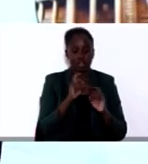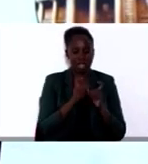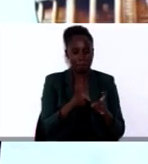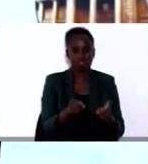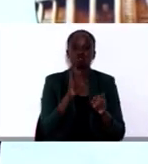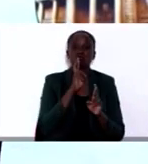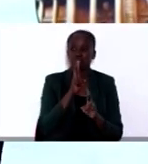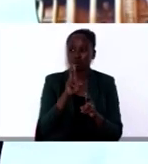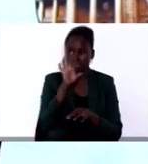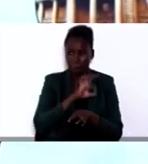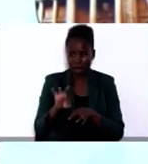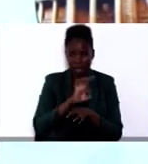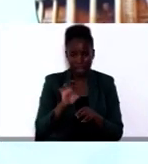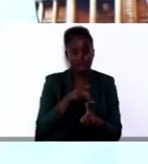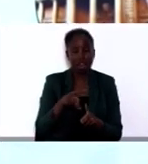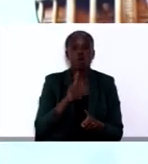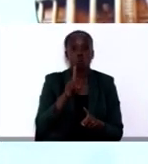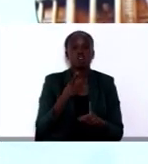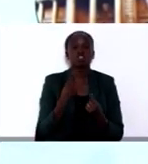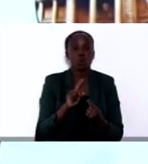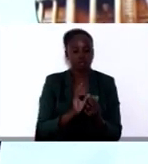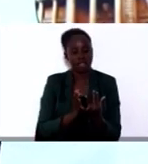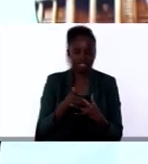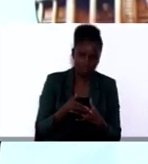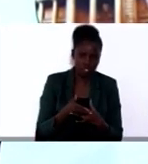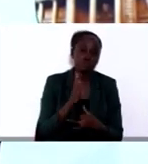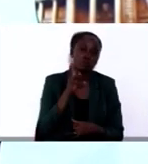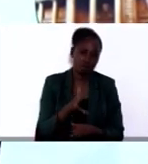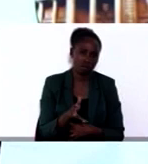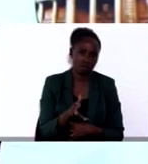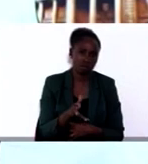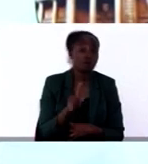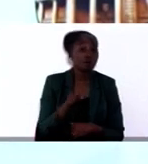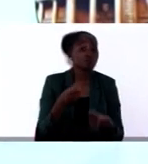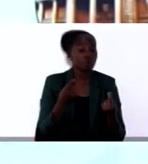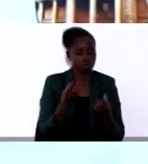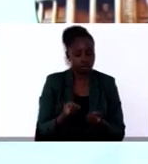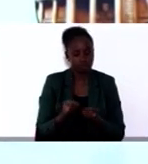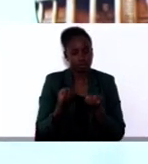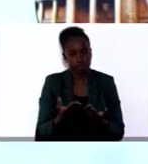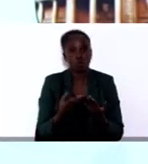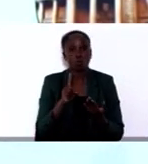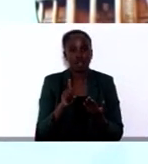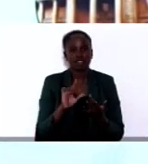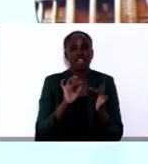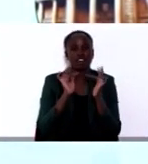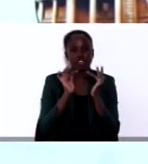Plan, will make the following interventions. We will provide a comprehensive network